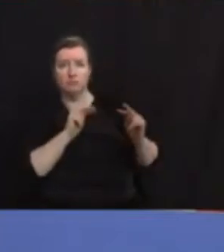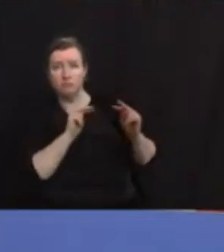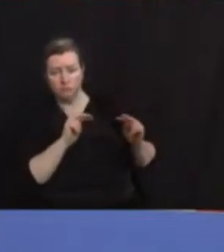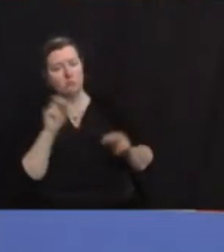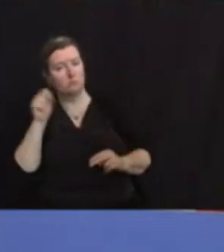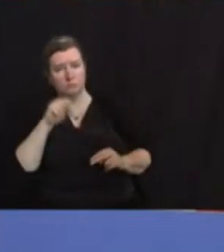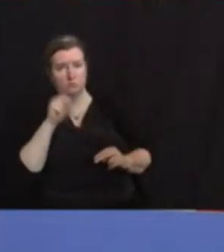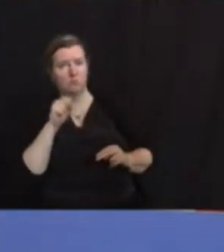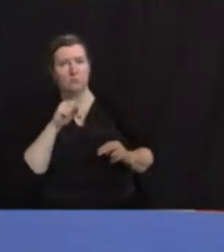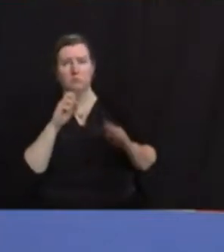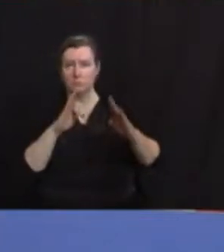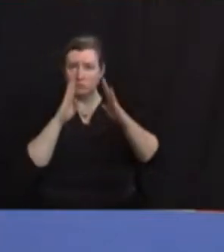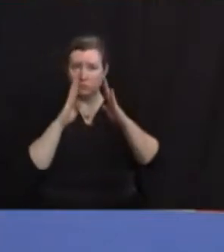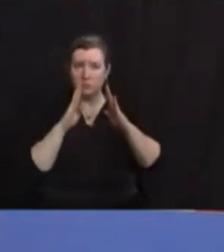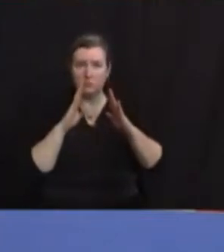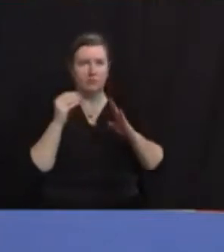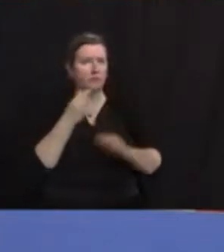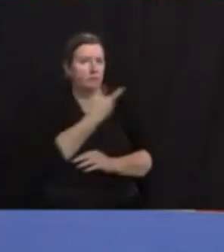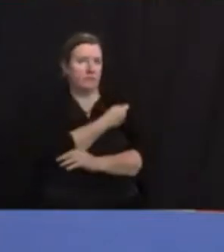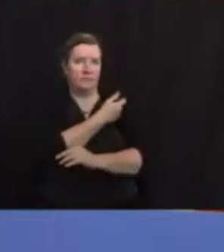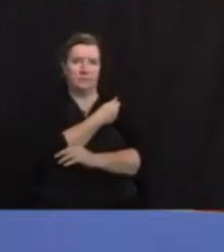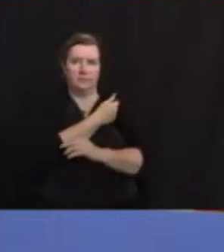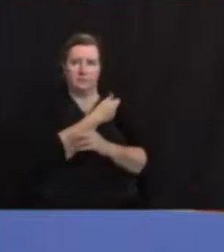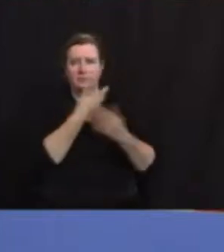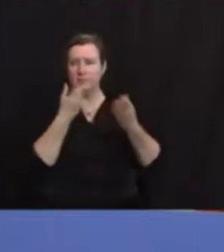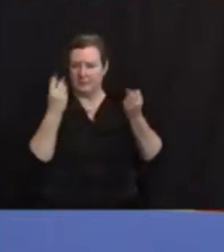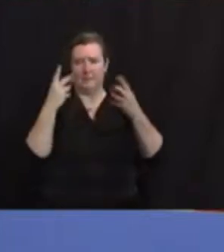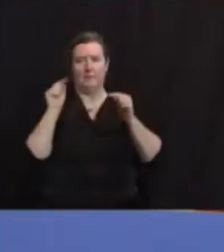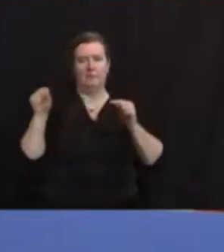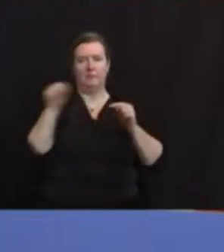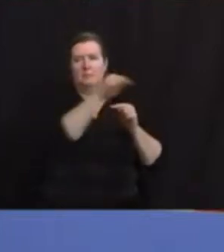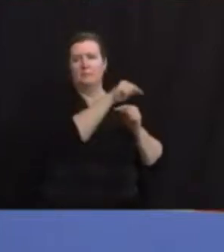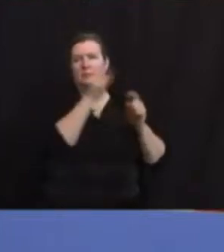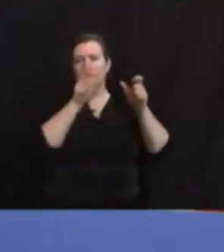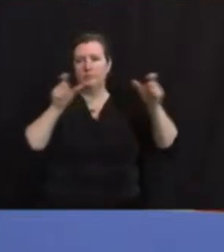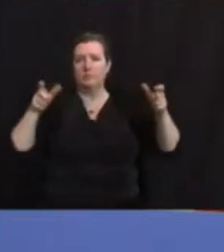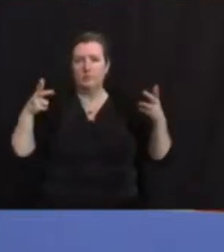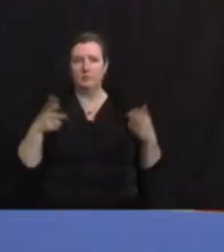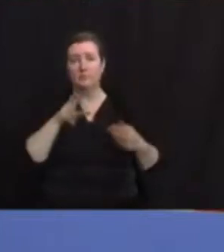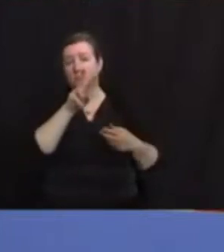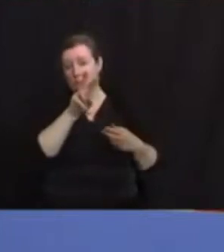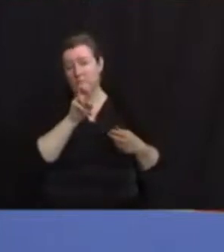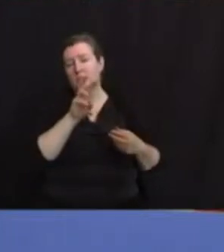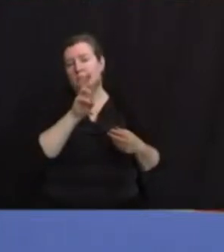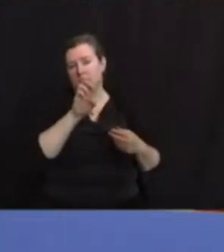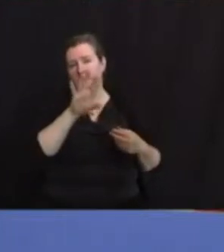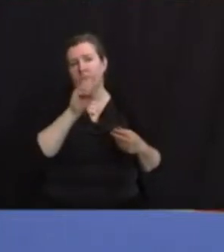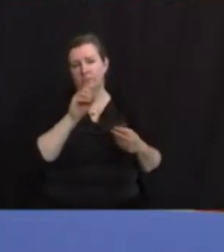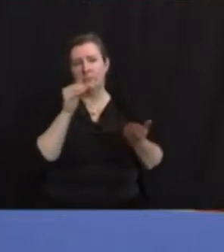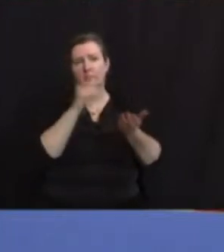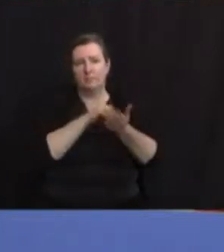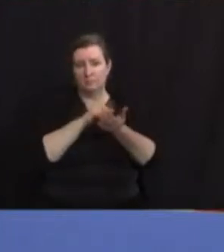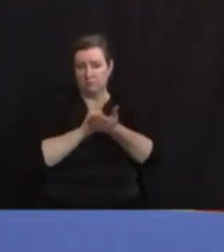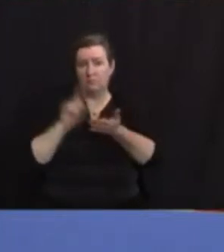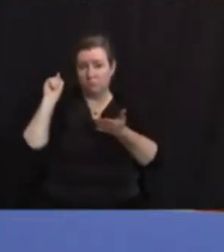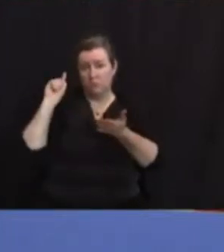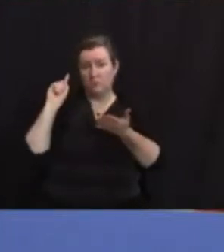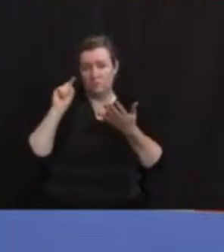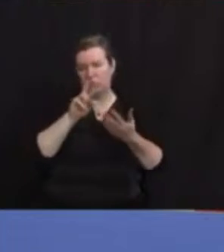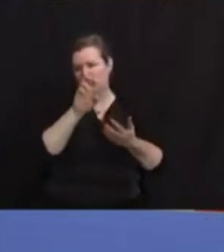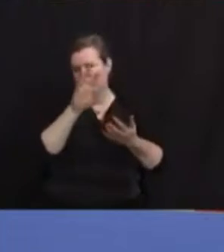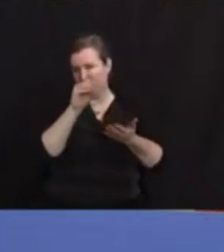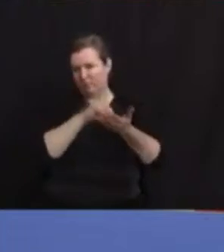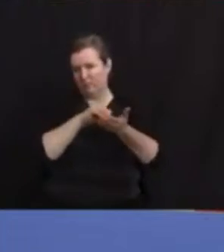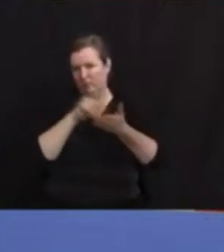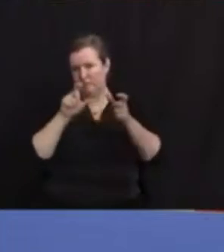we're vaccinating lots of people. David mentioned 250,000 people last week got at least one dose. Every week, we're going